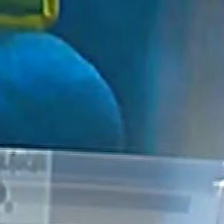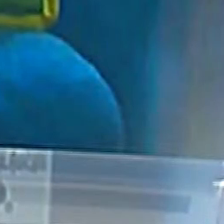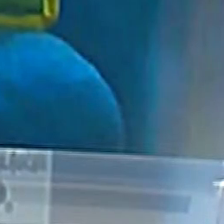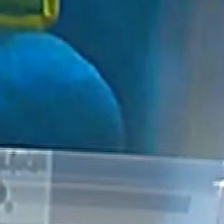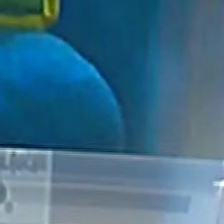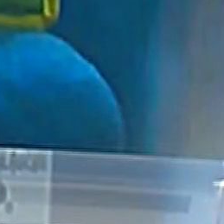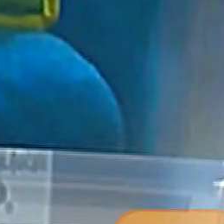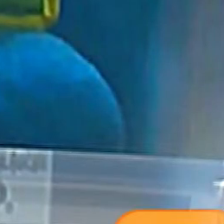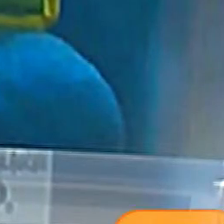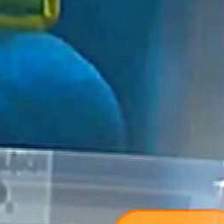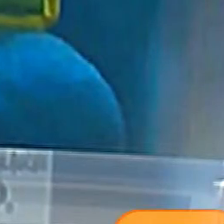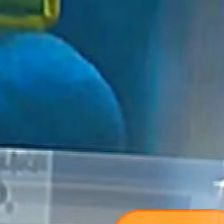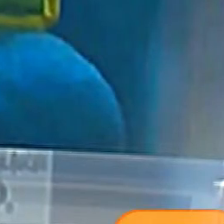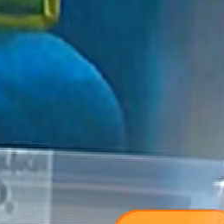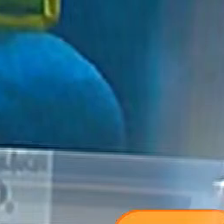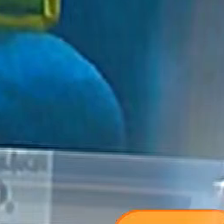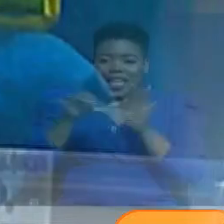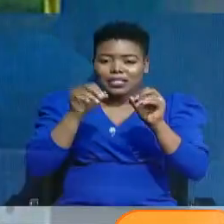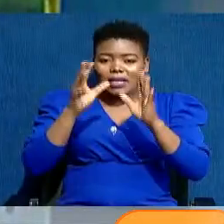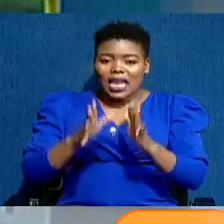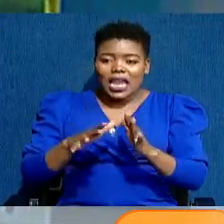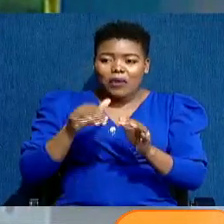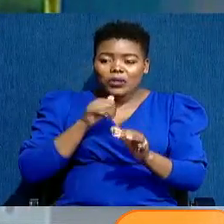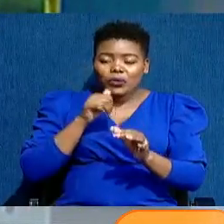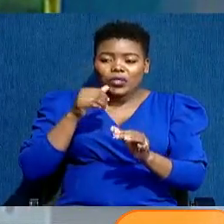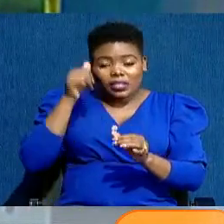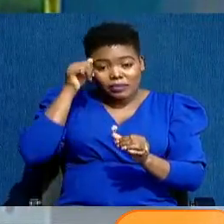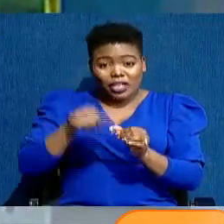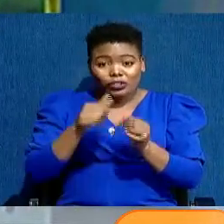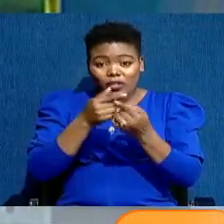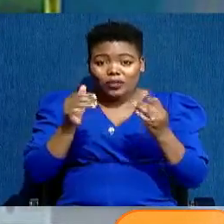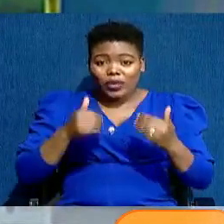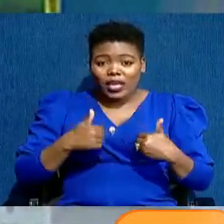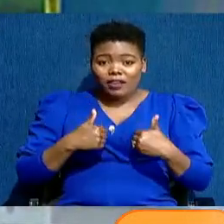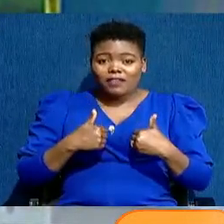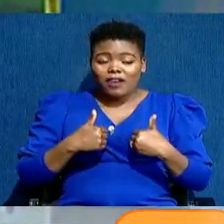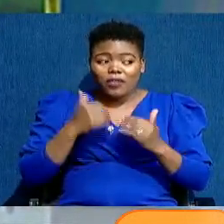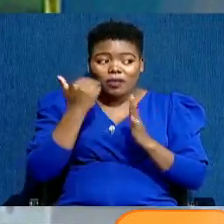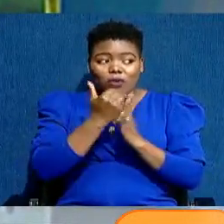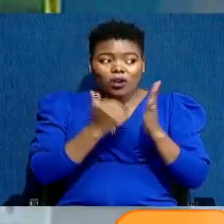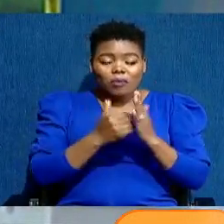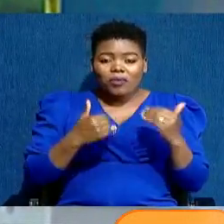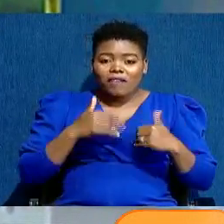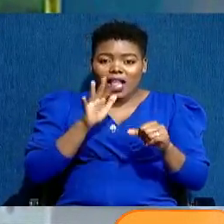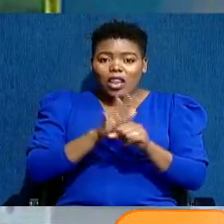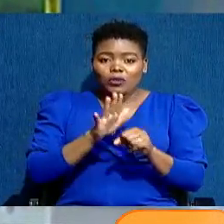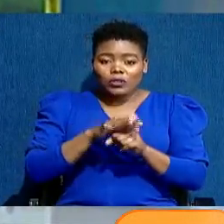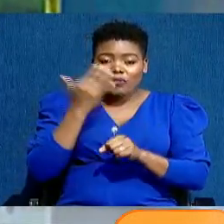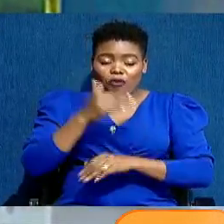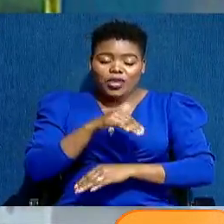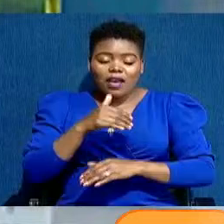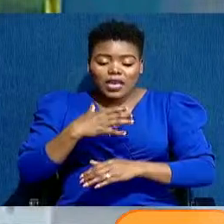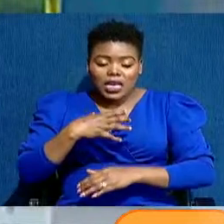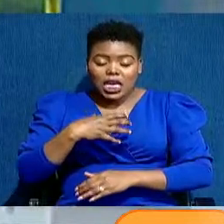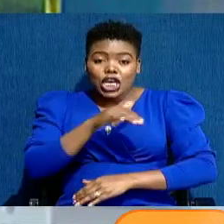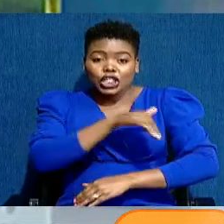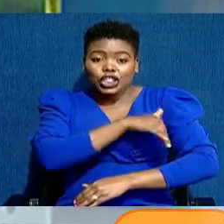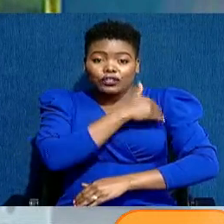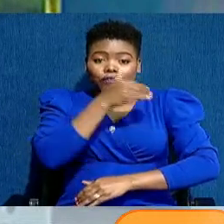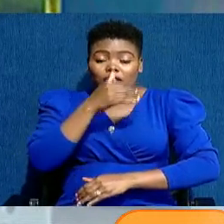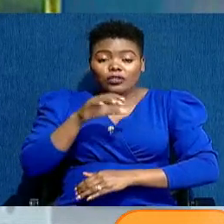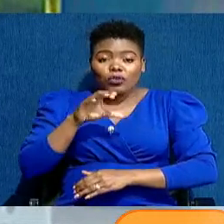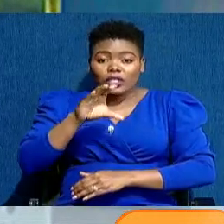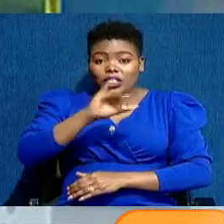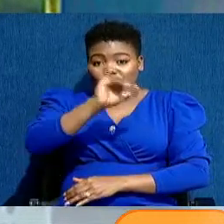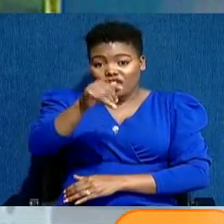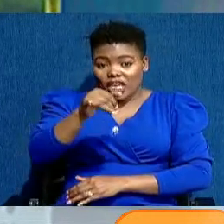Thank you for staying with us on The Explainer. A reminder that we still have with us on the program tonight, retired Chief Justice David Maraga will speak about